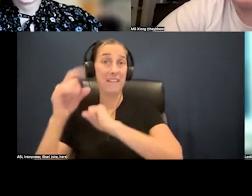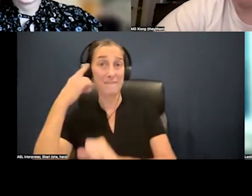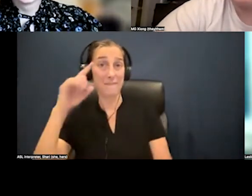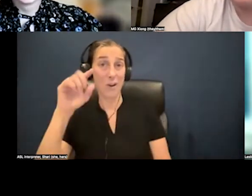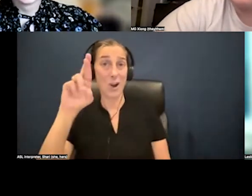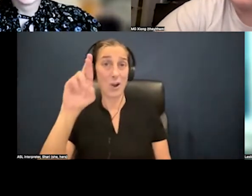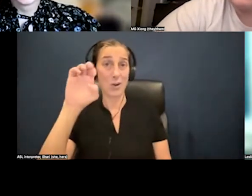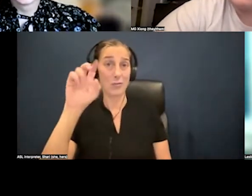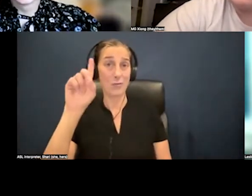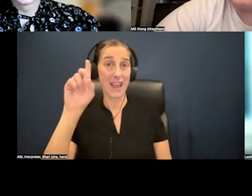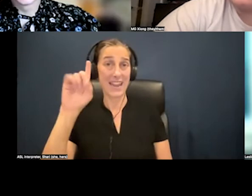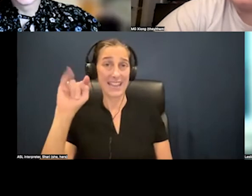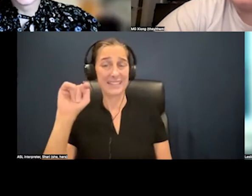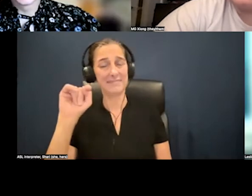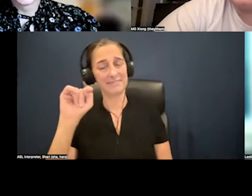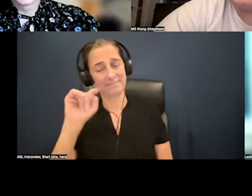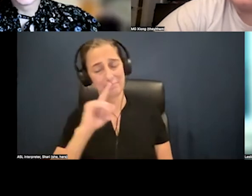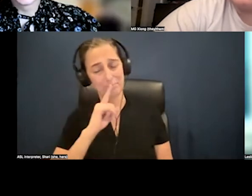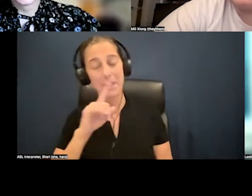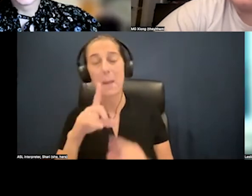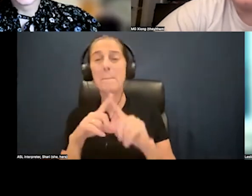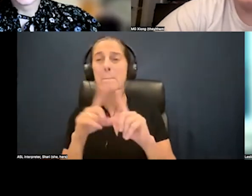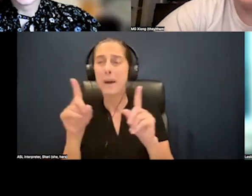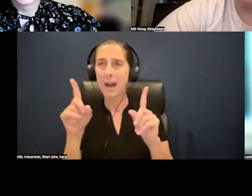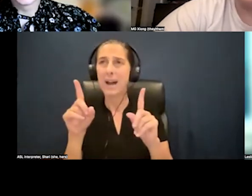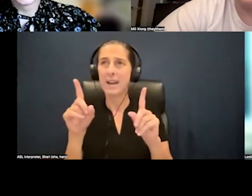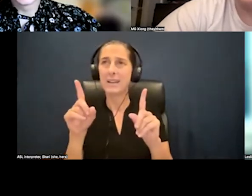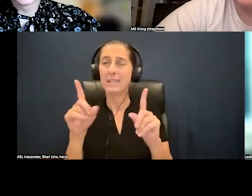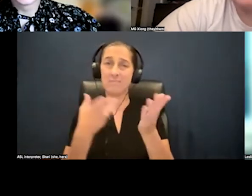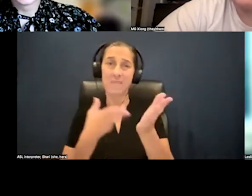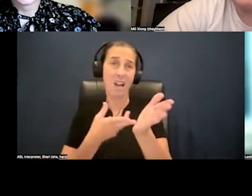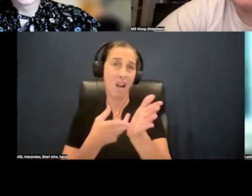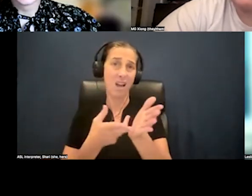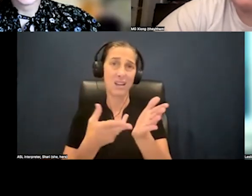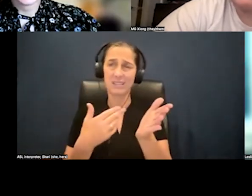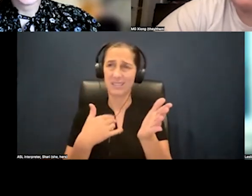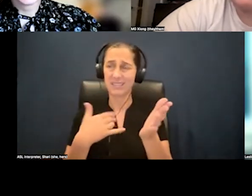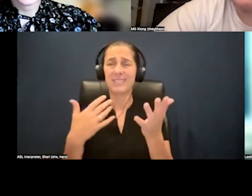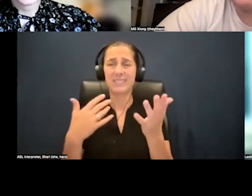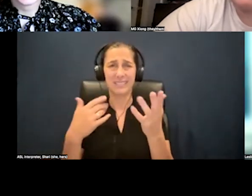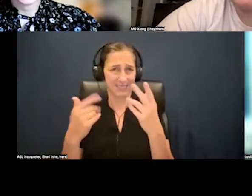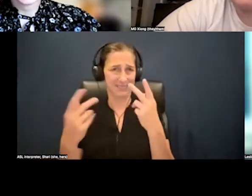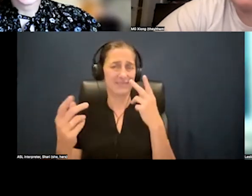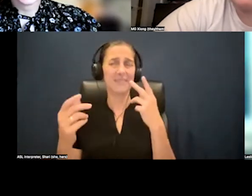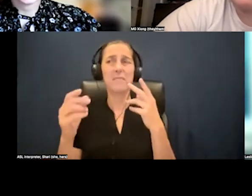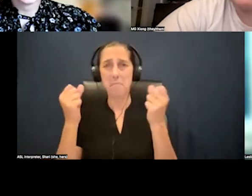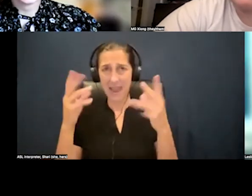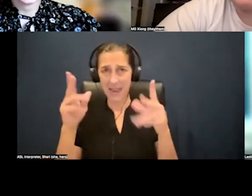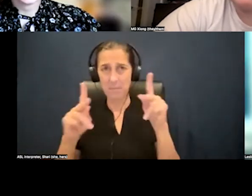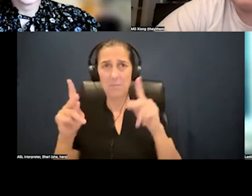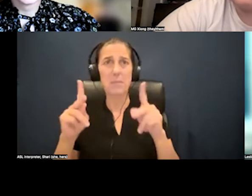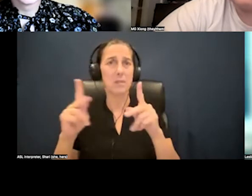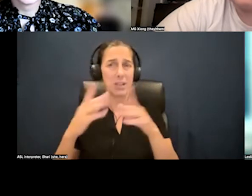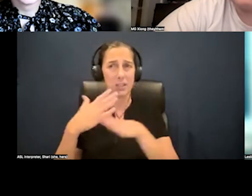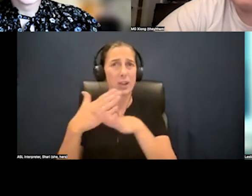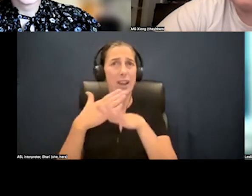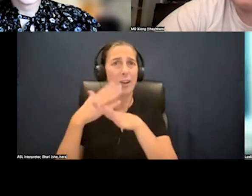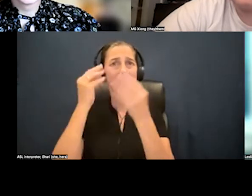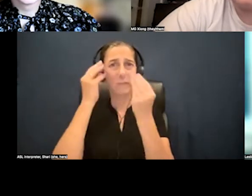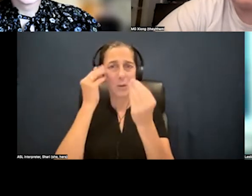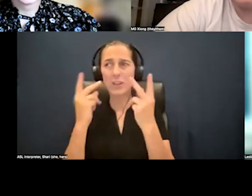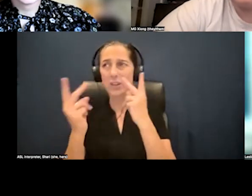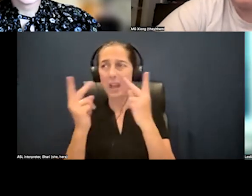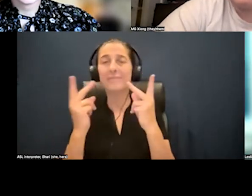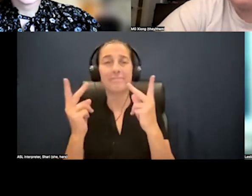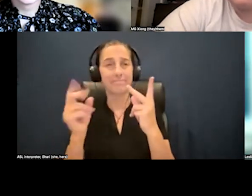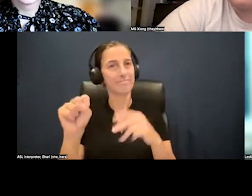of stuff that I'm so impressed what I hear. I do